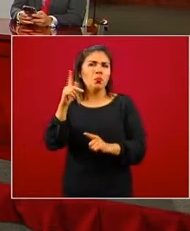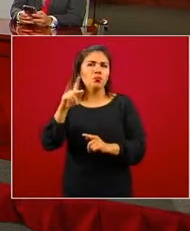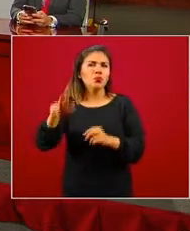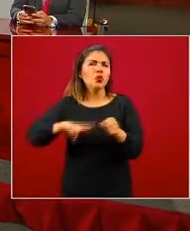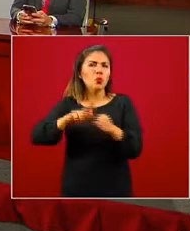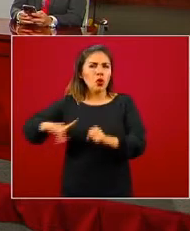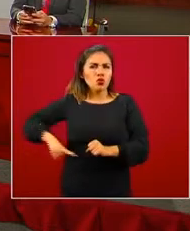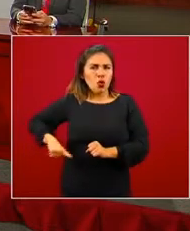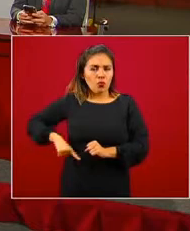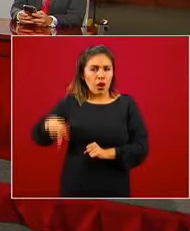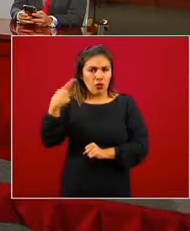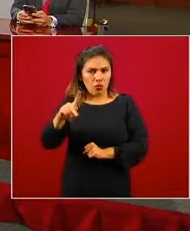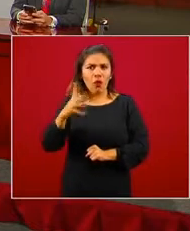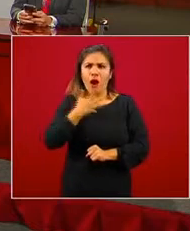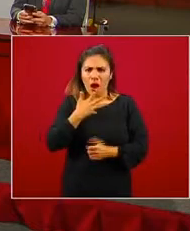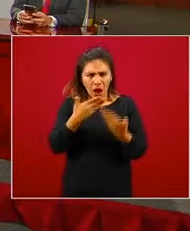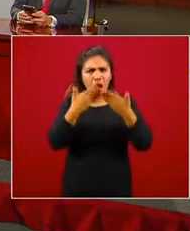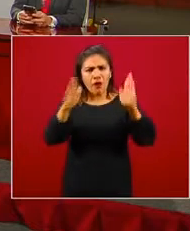security hospital.